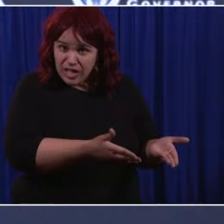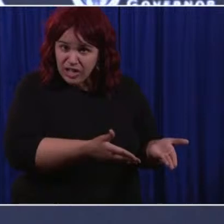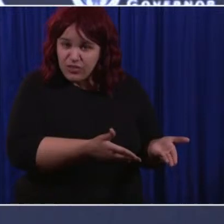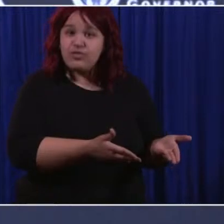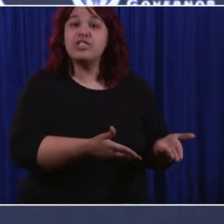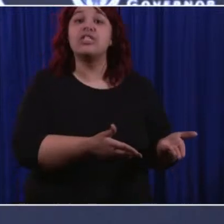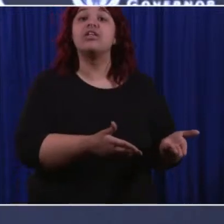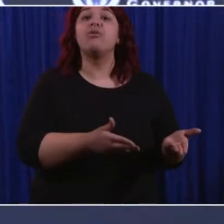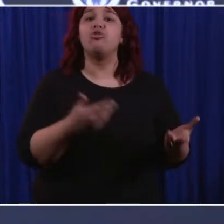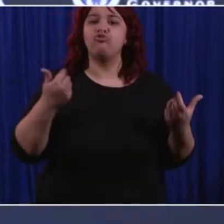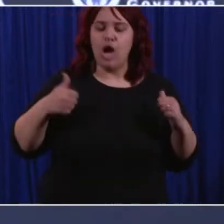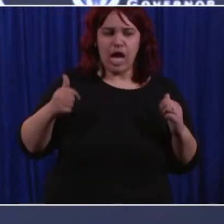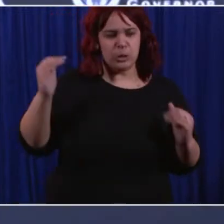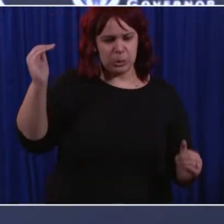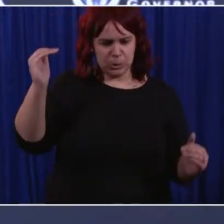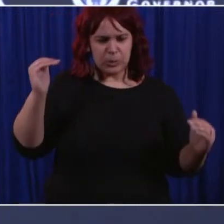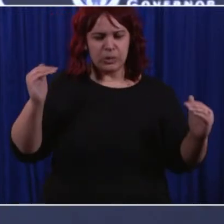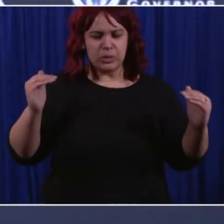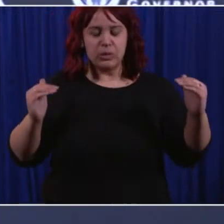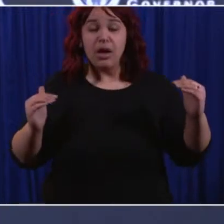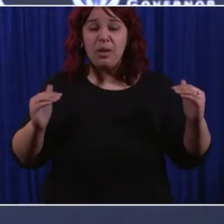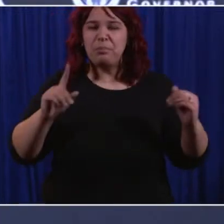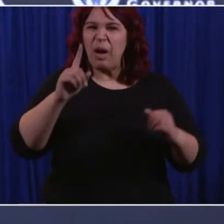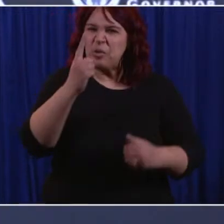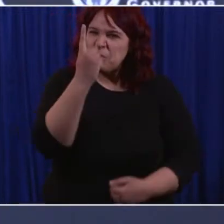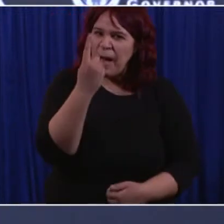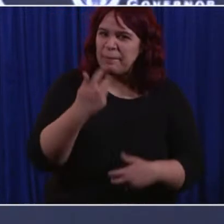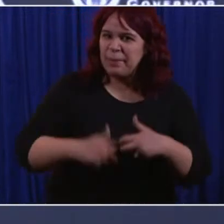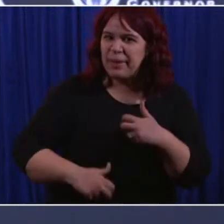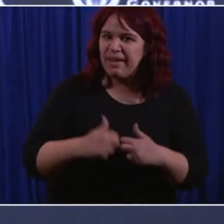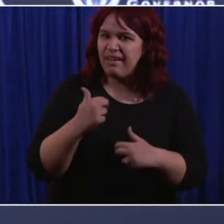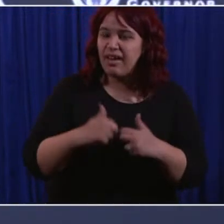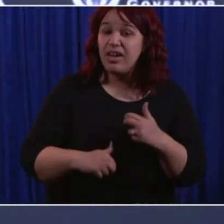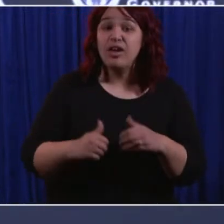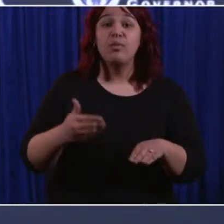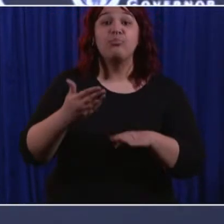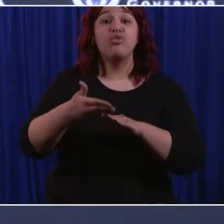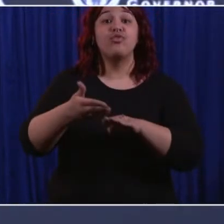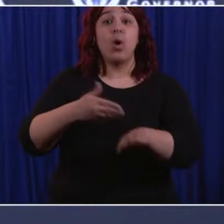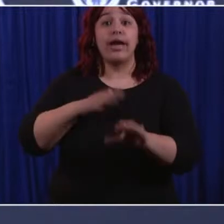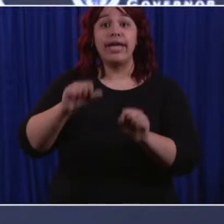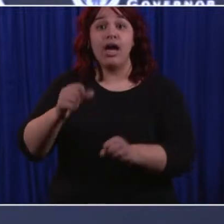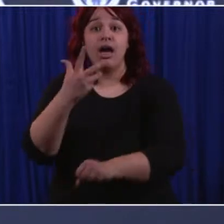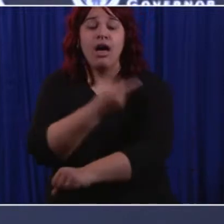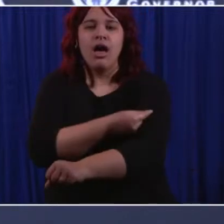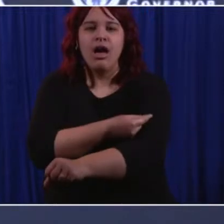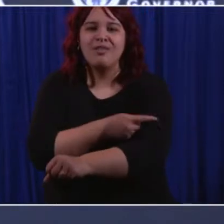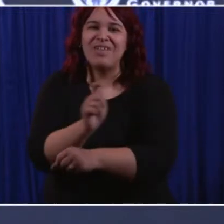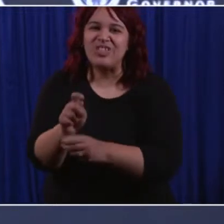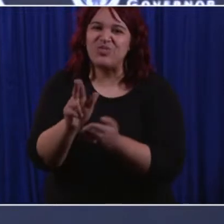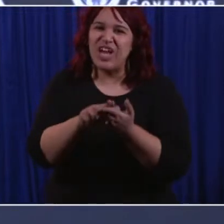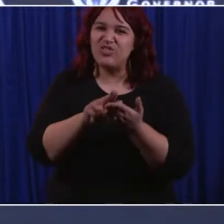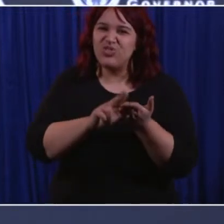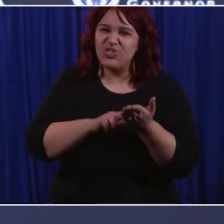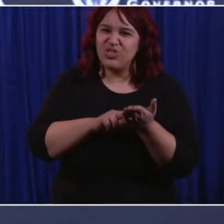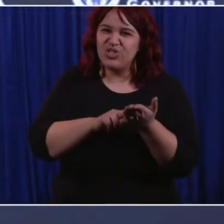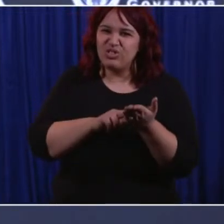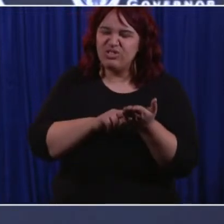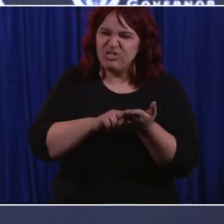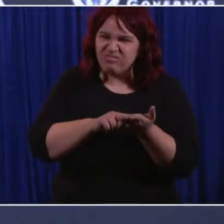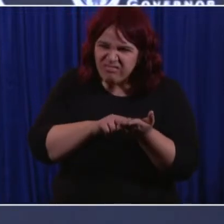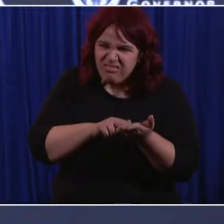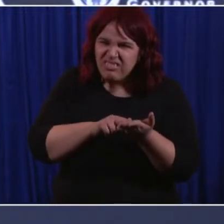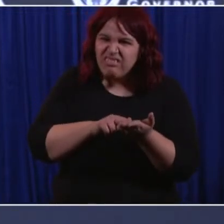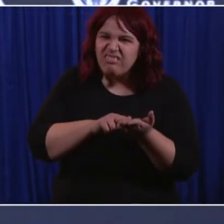the current design of needing to pre-register before you can get a vaccine appointment. When will we get to the point where people can